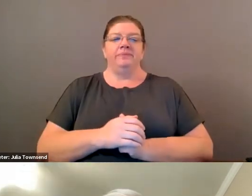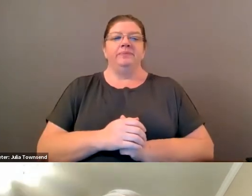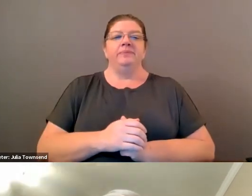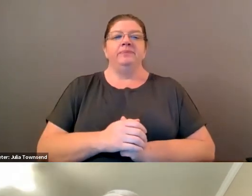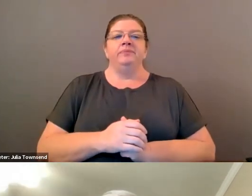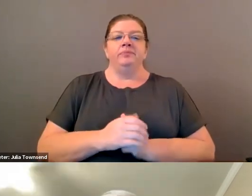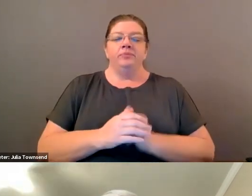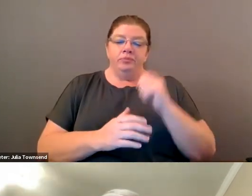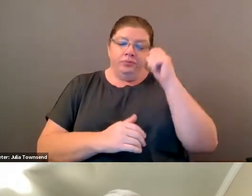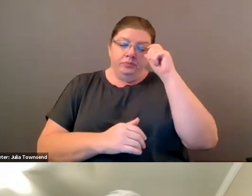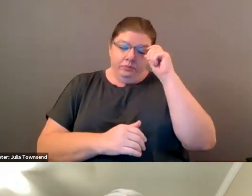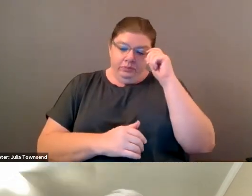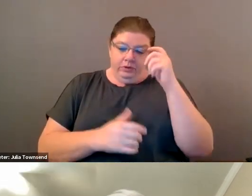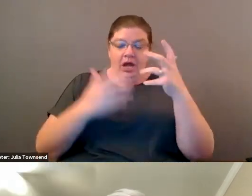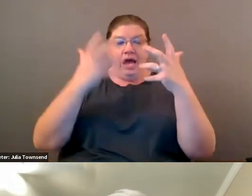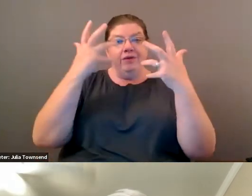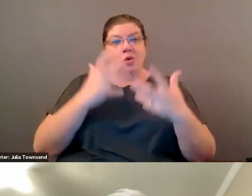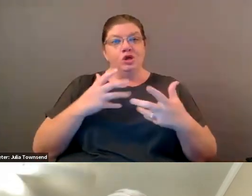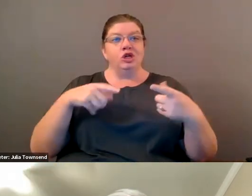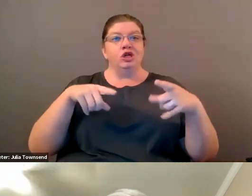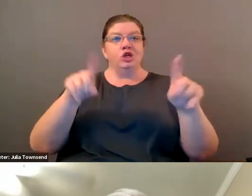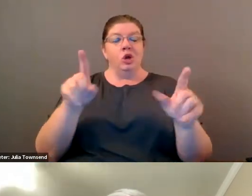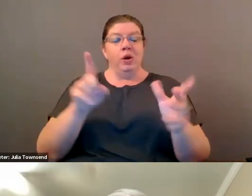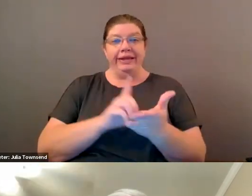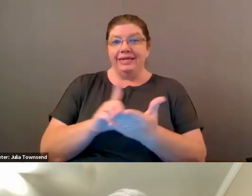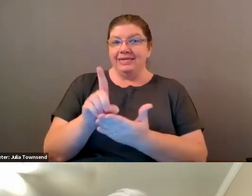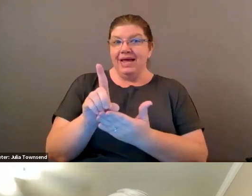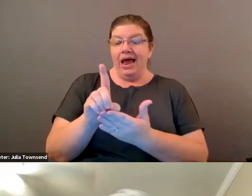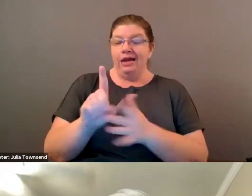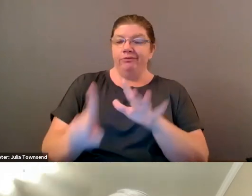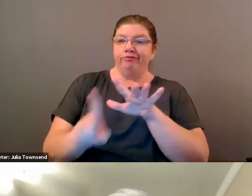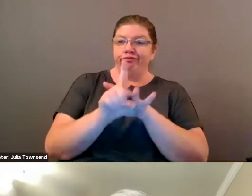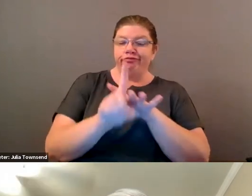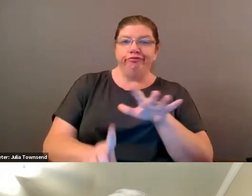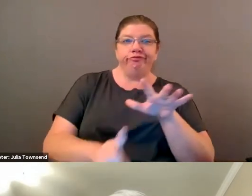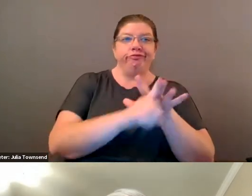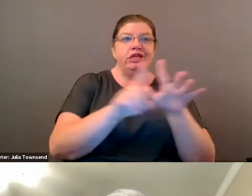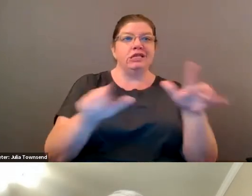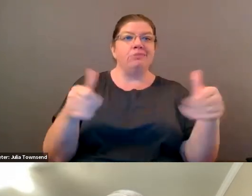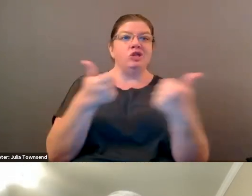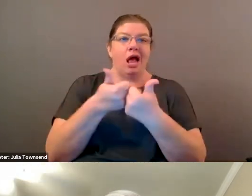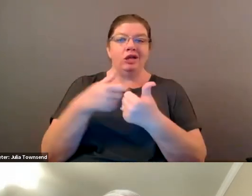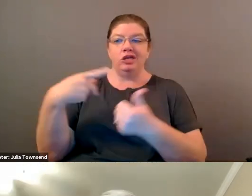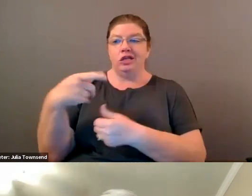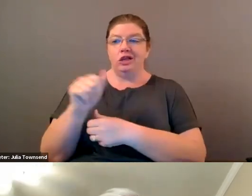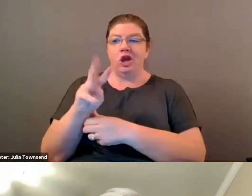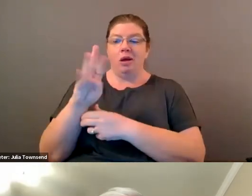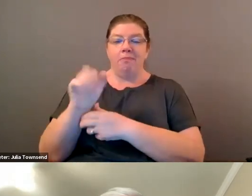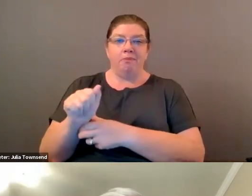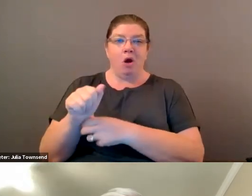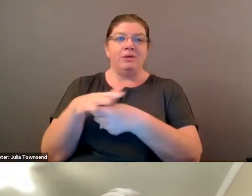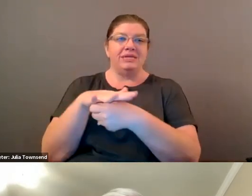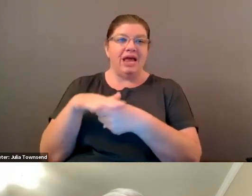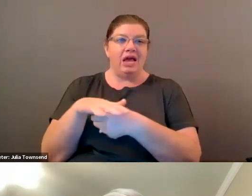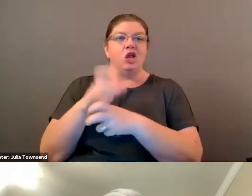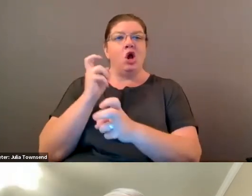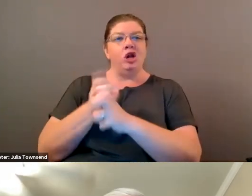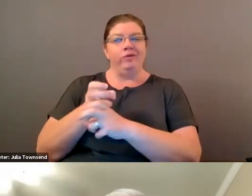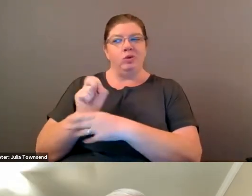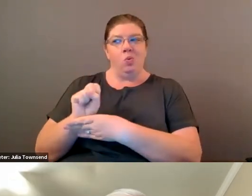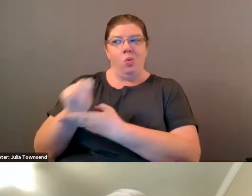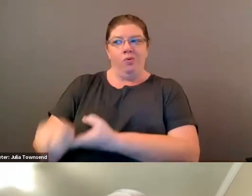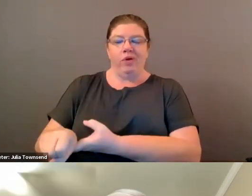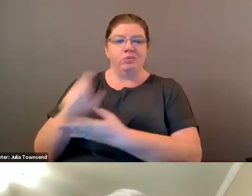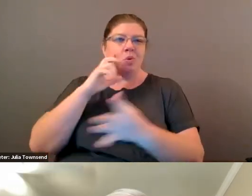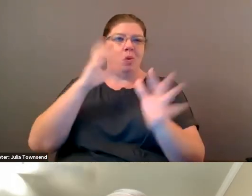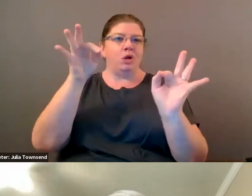please. So unfortunately, during design, we ran into some challenges at the Parma site that are a little difficult to overcome. So we wanted to